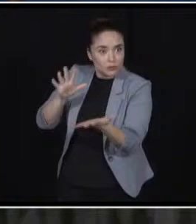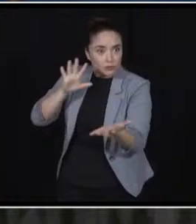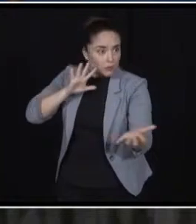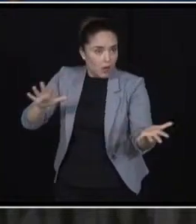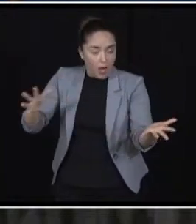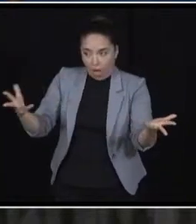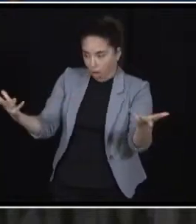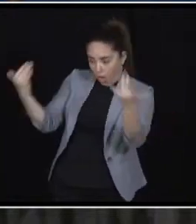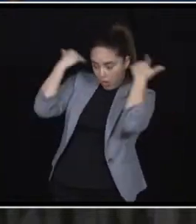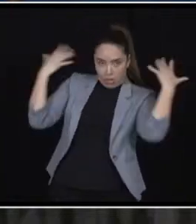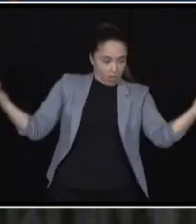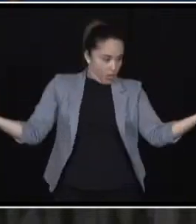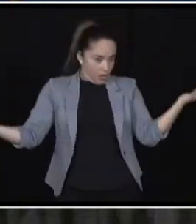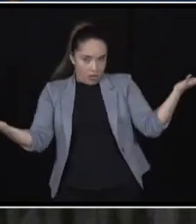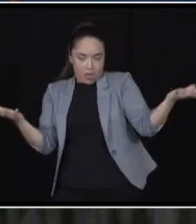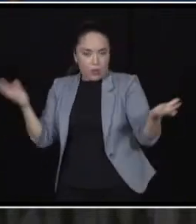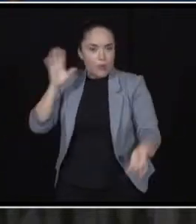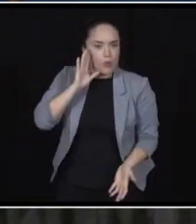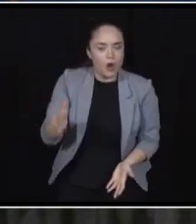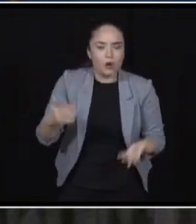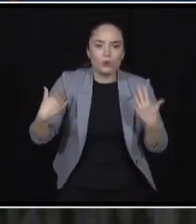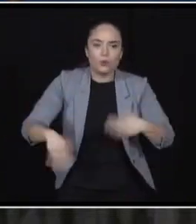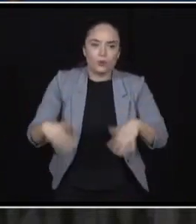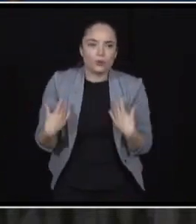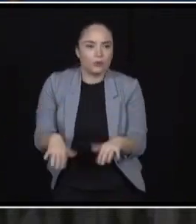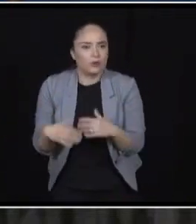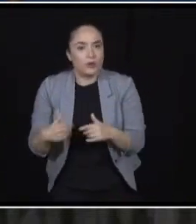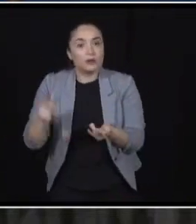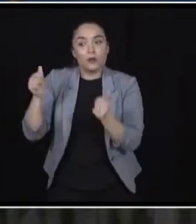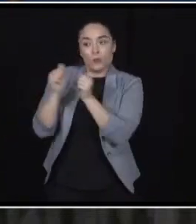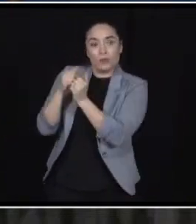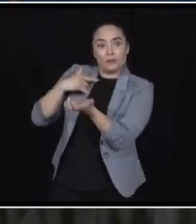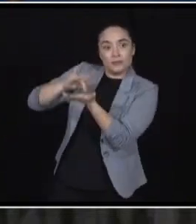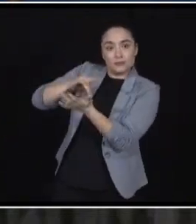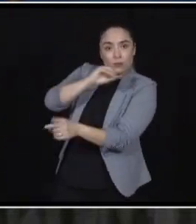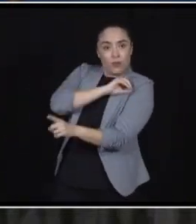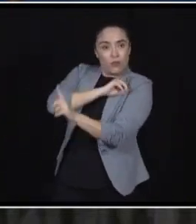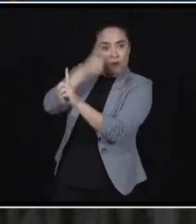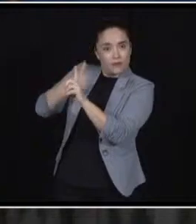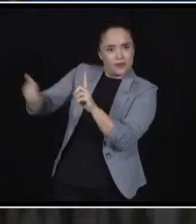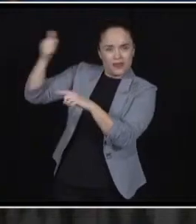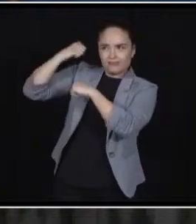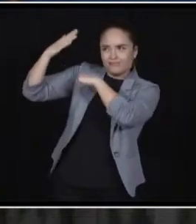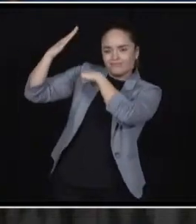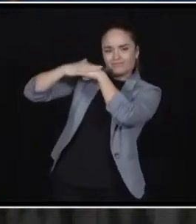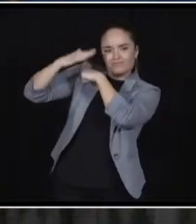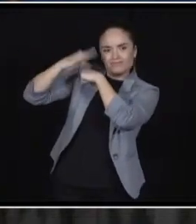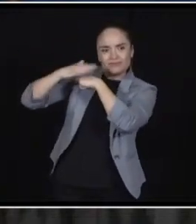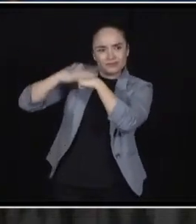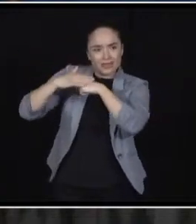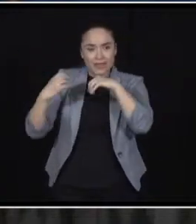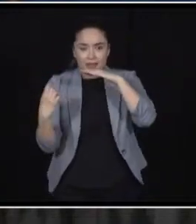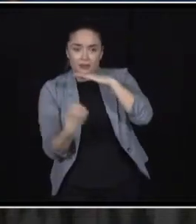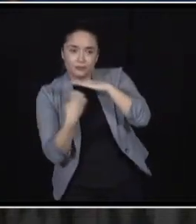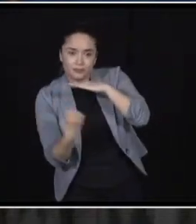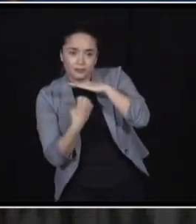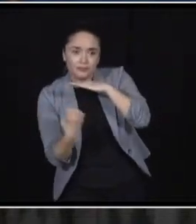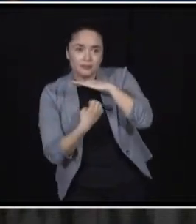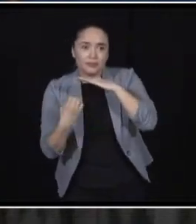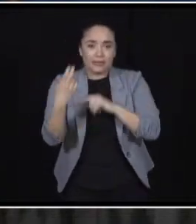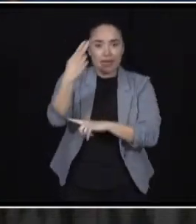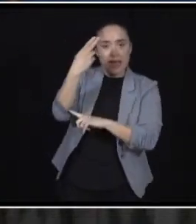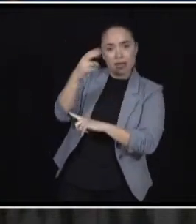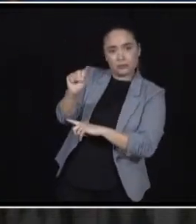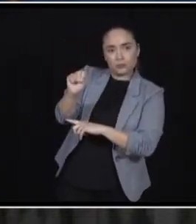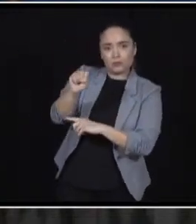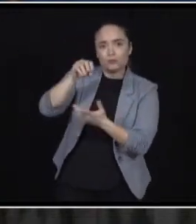with the Chief Medical Officer of Health, we have made the decision to move elementary and secondary students across the province to remote learning following